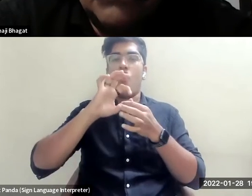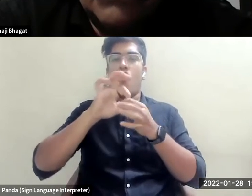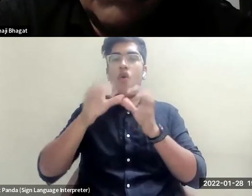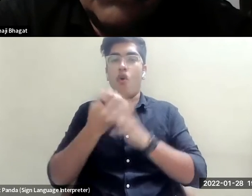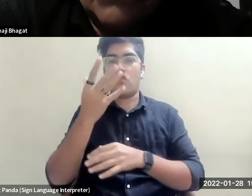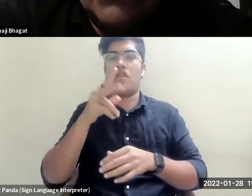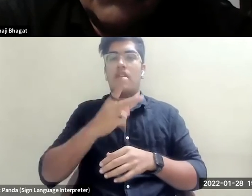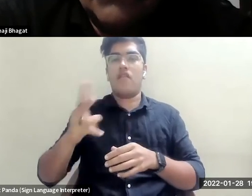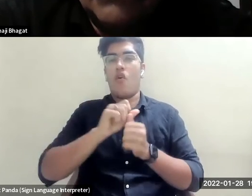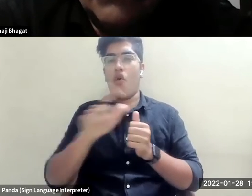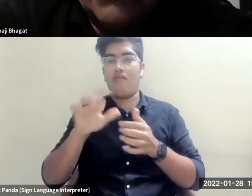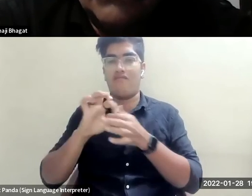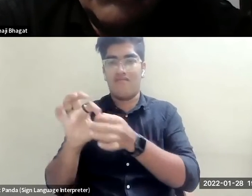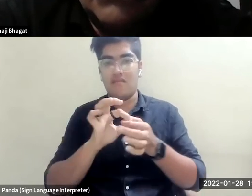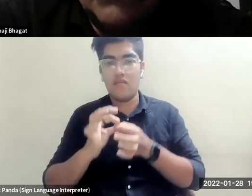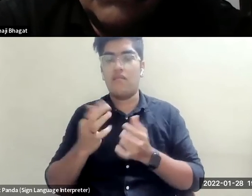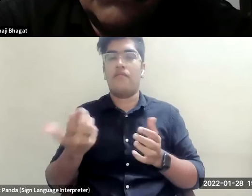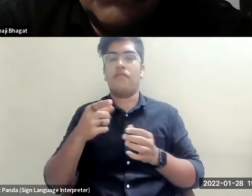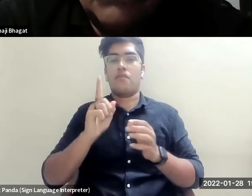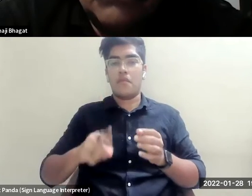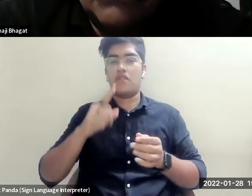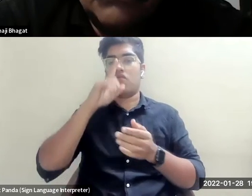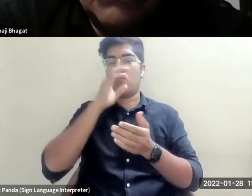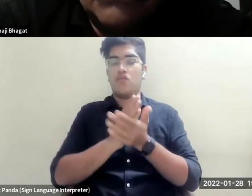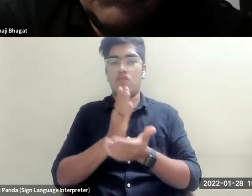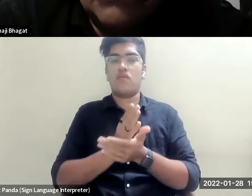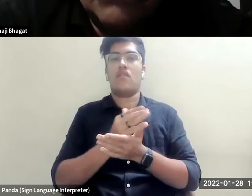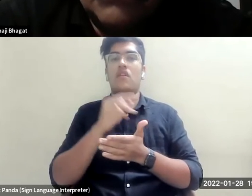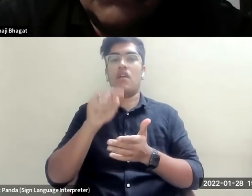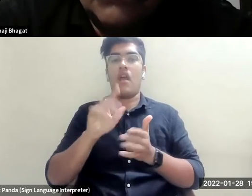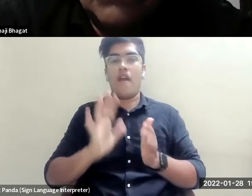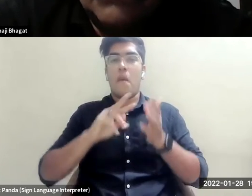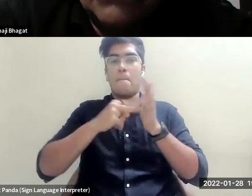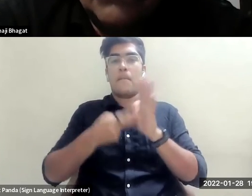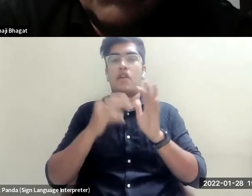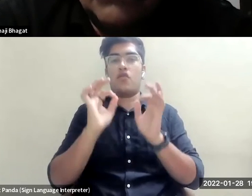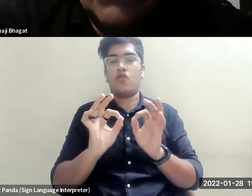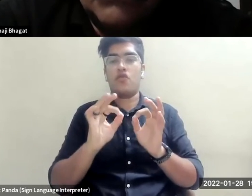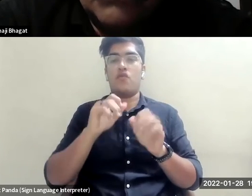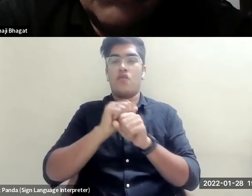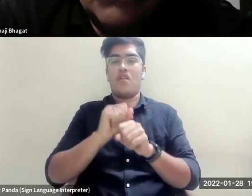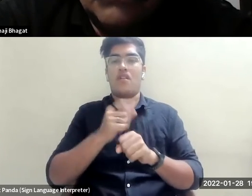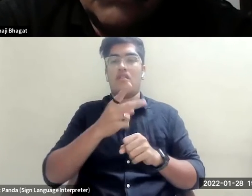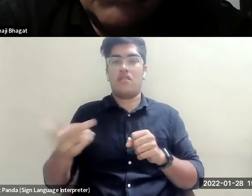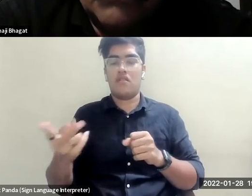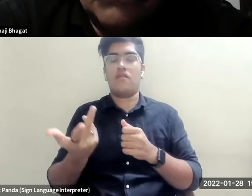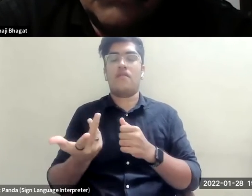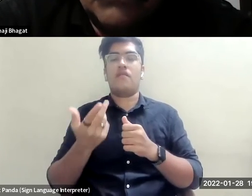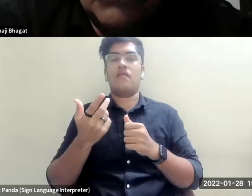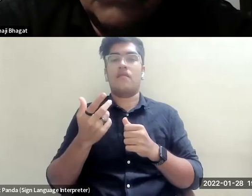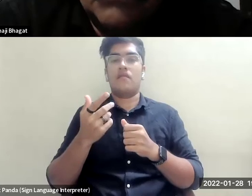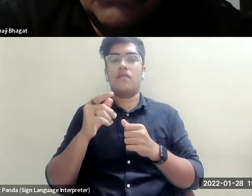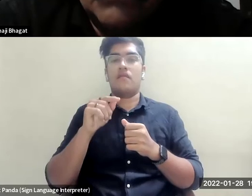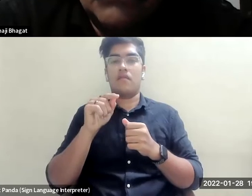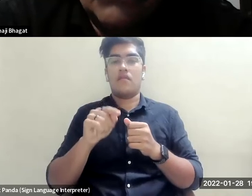coordination, and ensuring that there's meaningful representation, not just tokenistic, sort of symbolic representation.